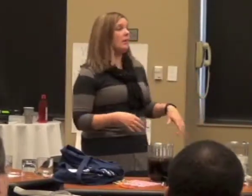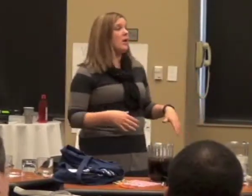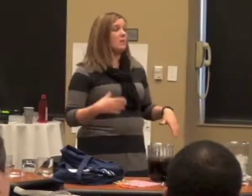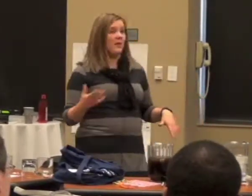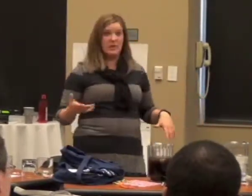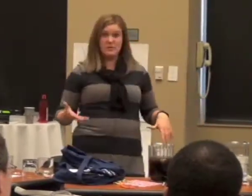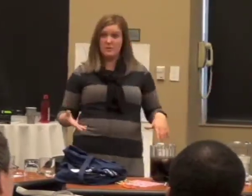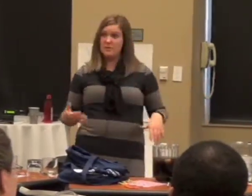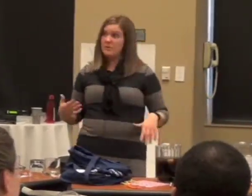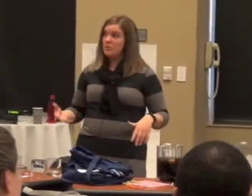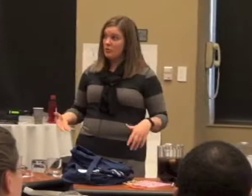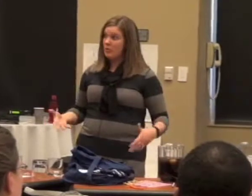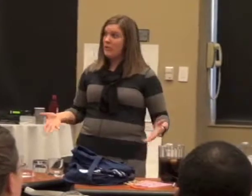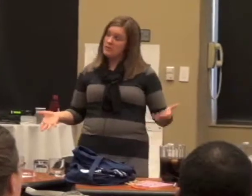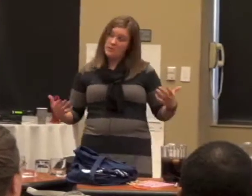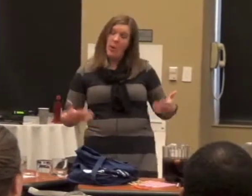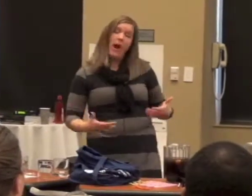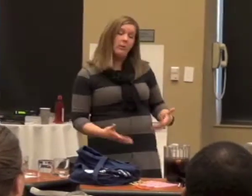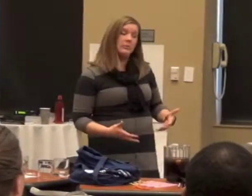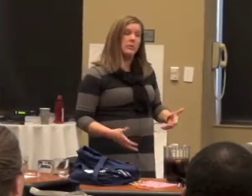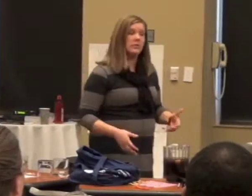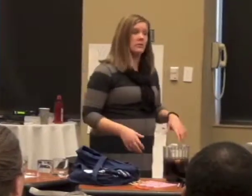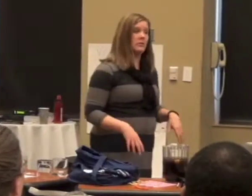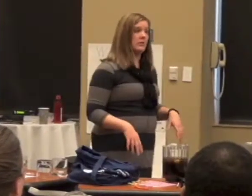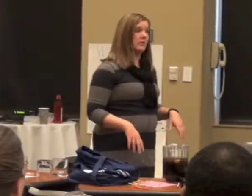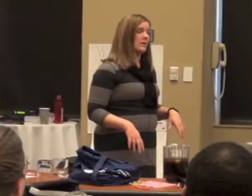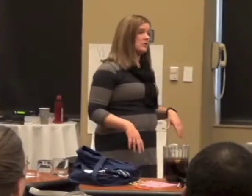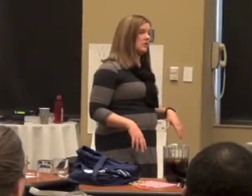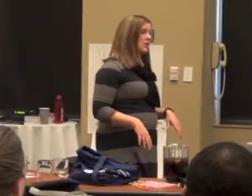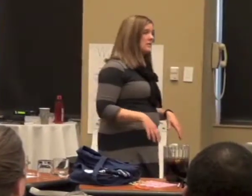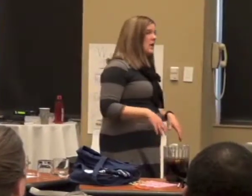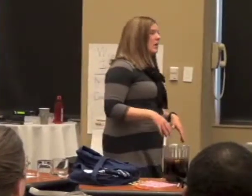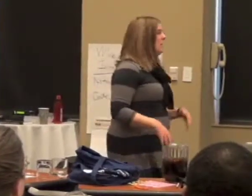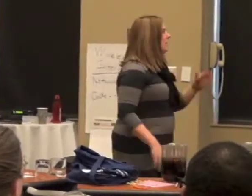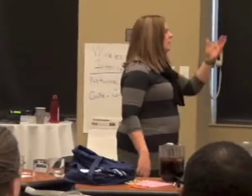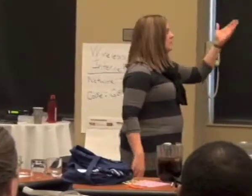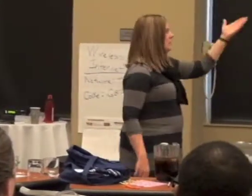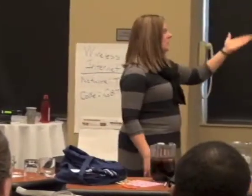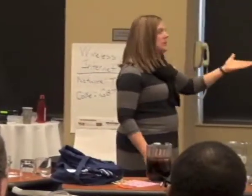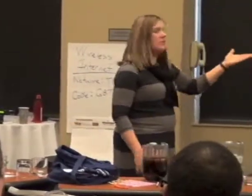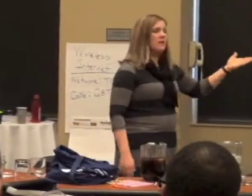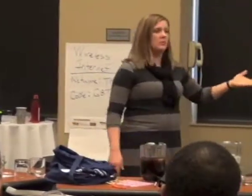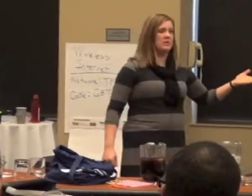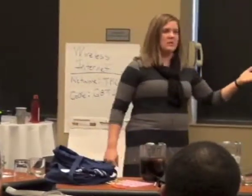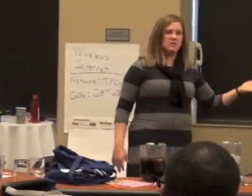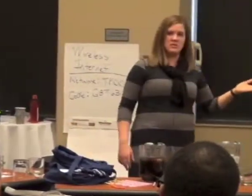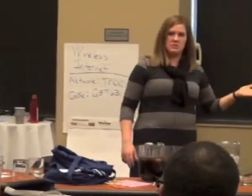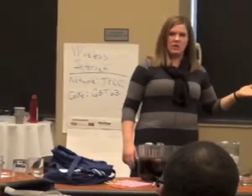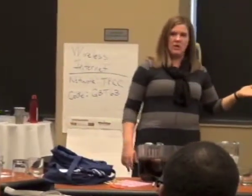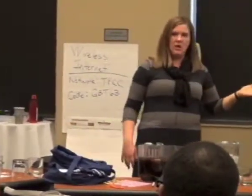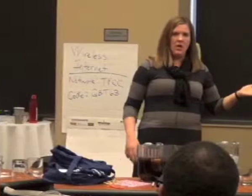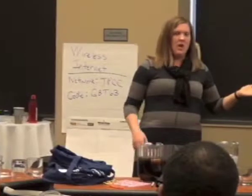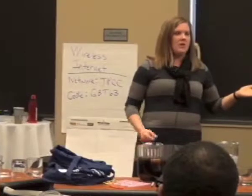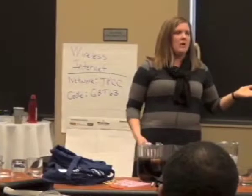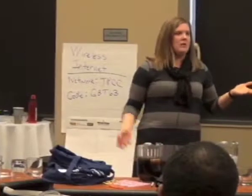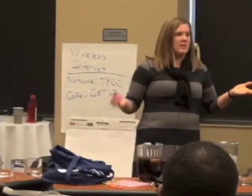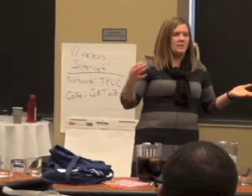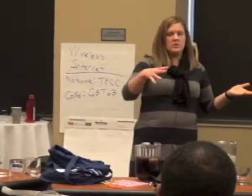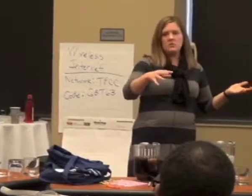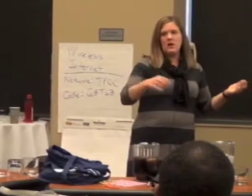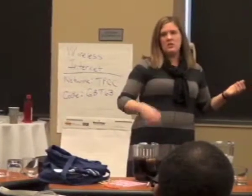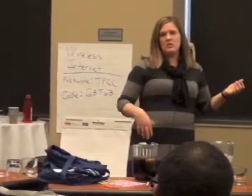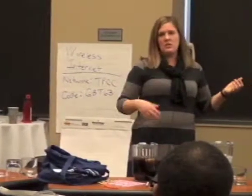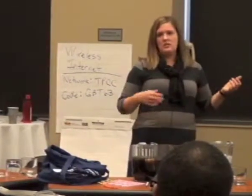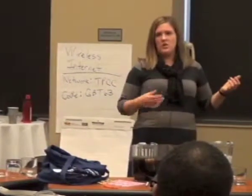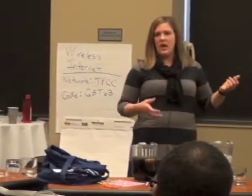better at providing services early because we know how important early intervention is. But just hearing the family's history of all of the